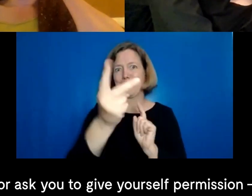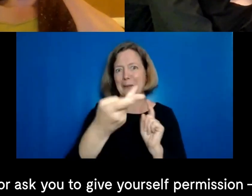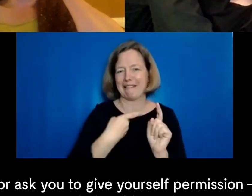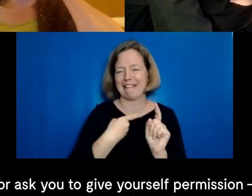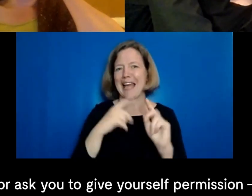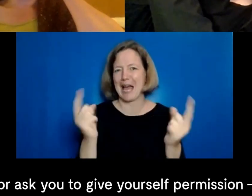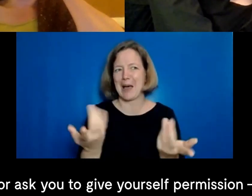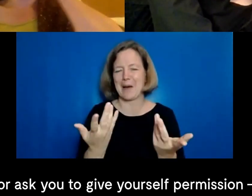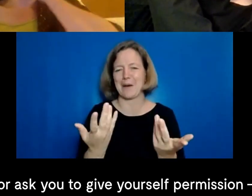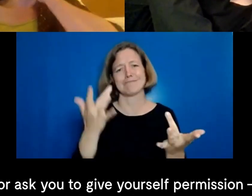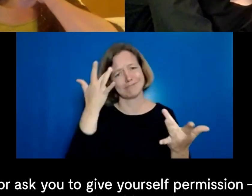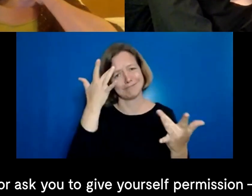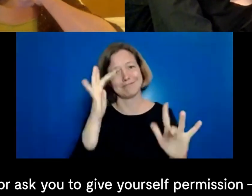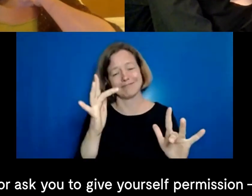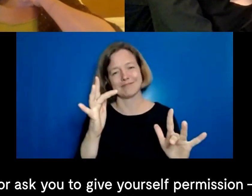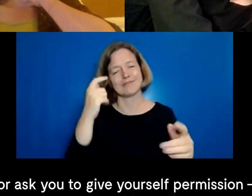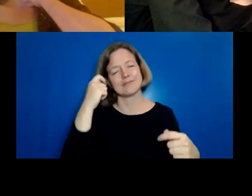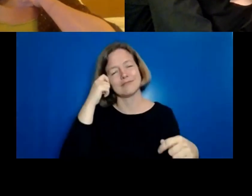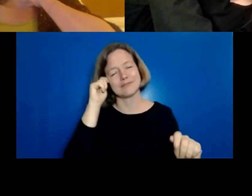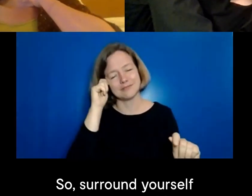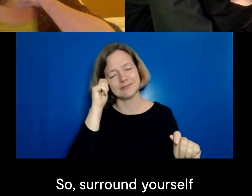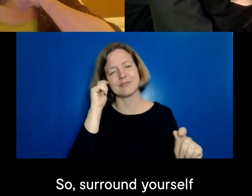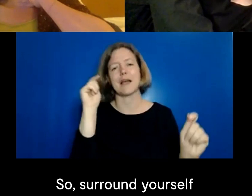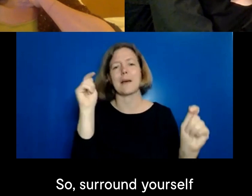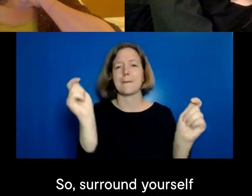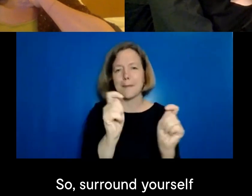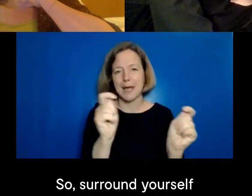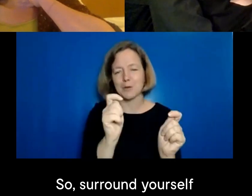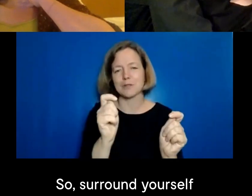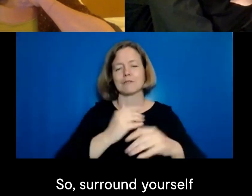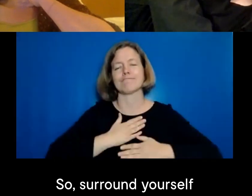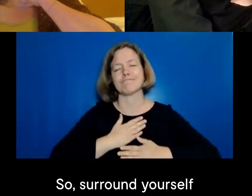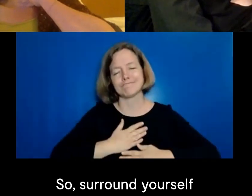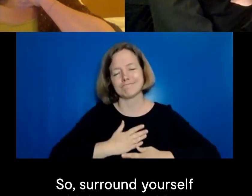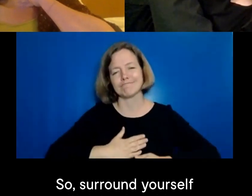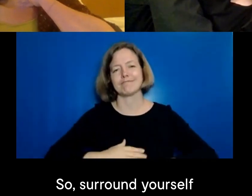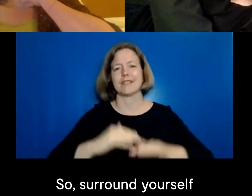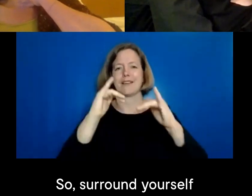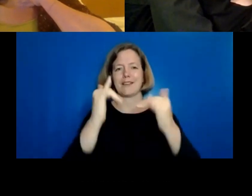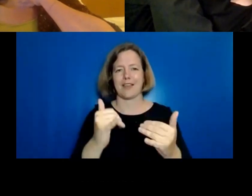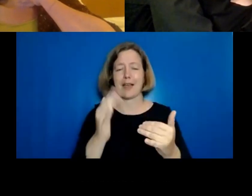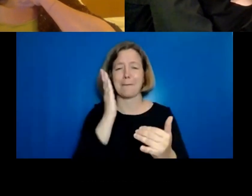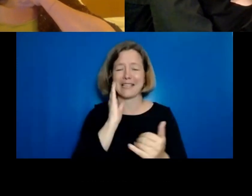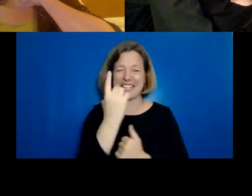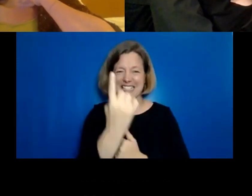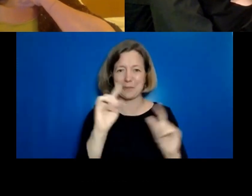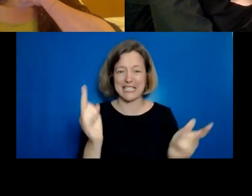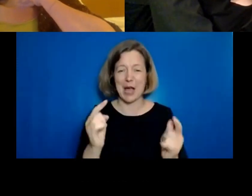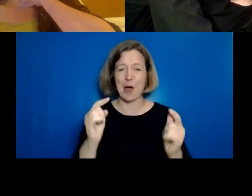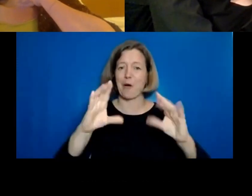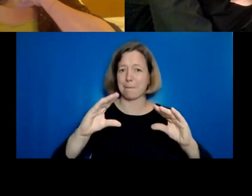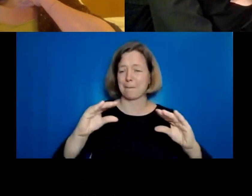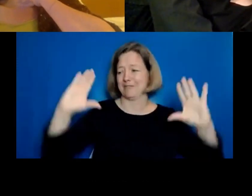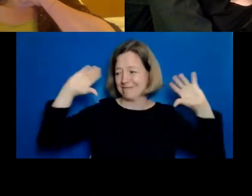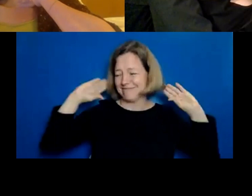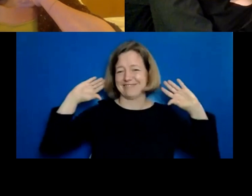the permission to rest during this conference. So surround yourself with lots of cushions, a warm blanket, a